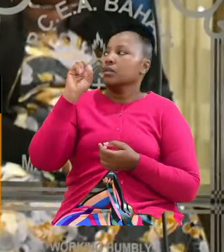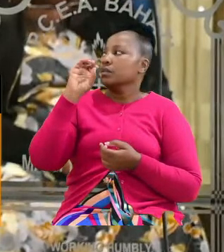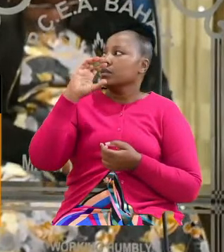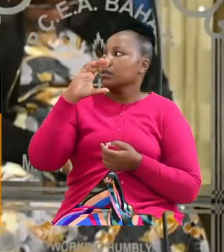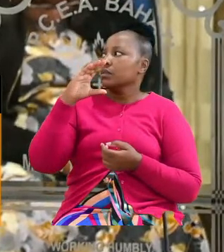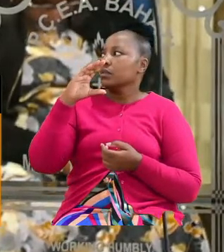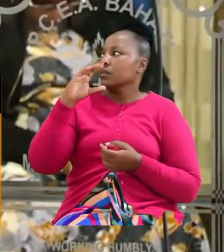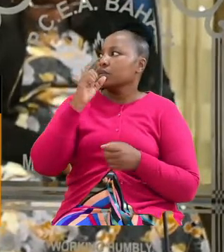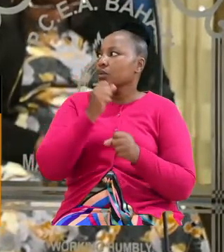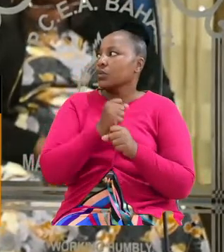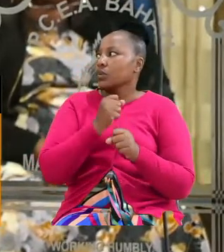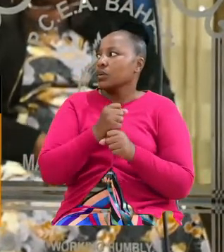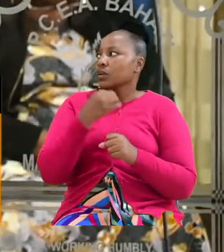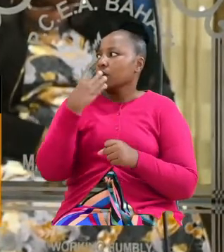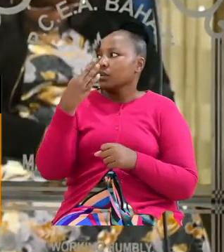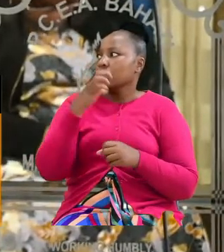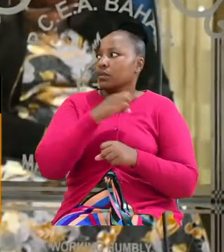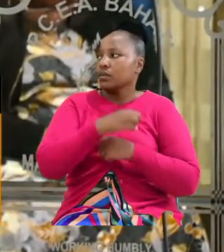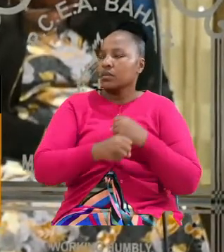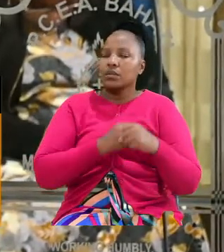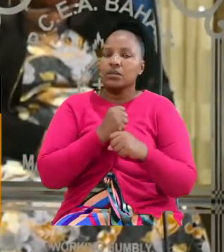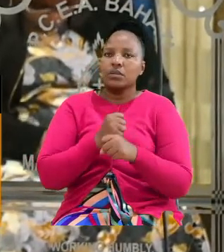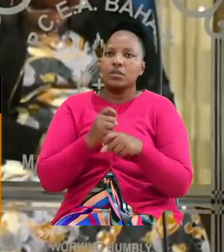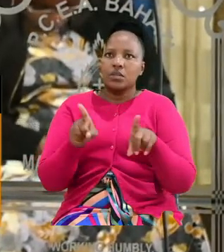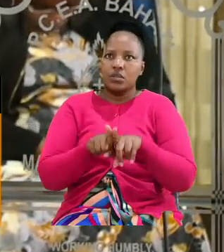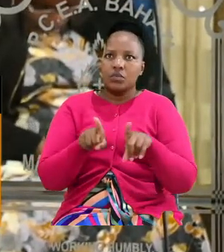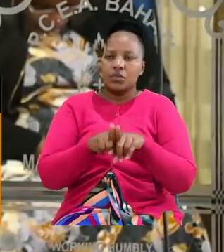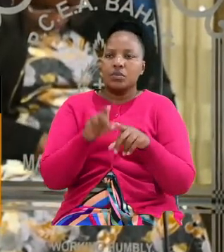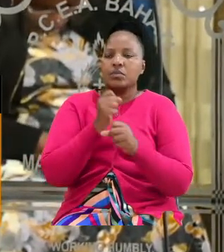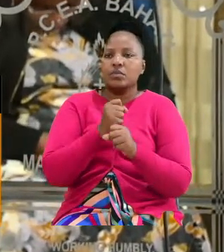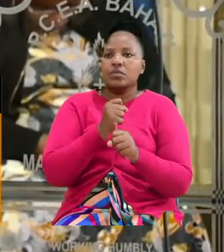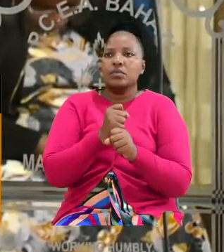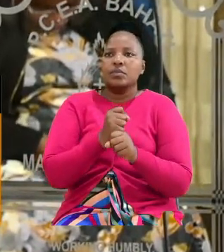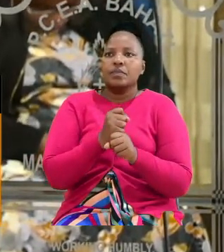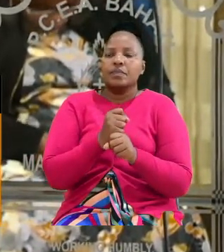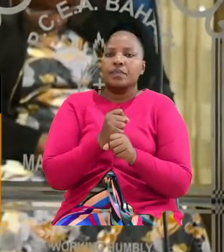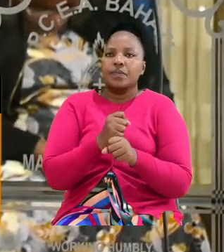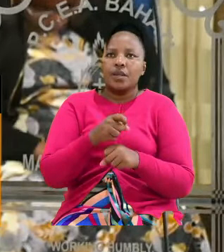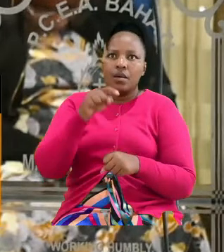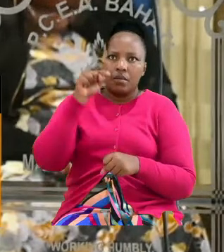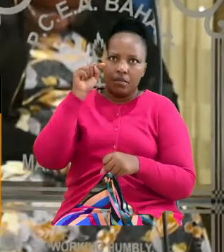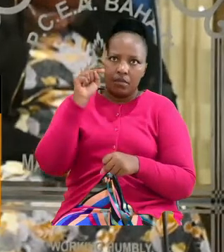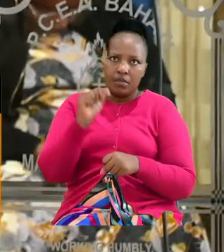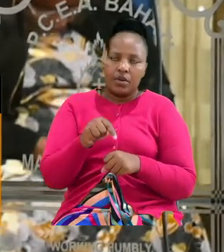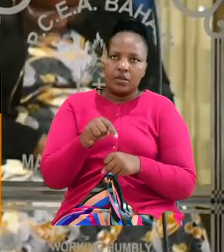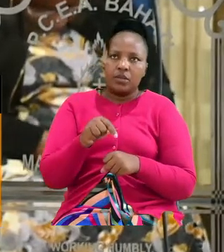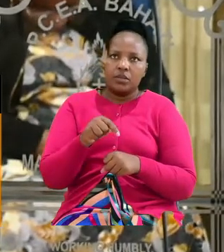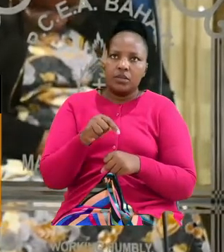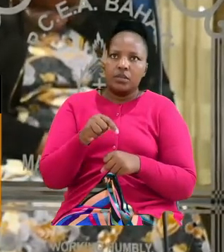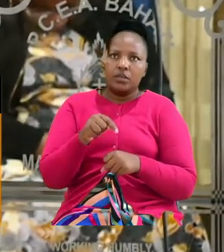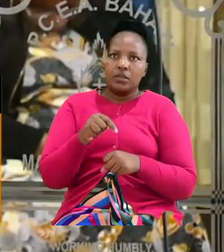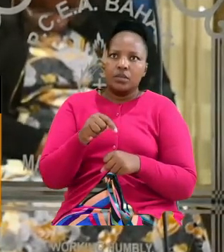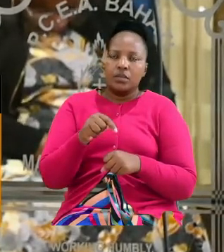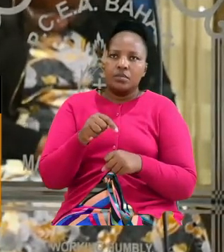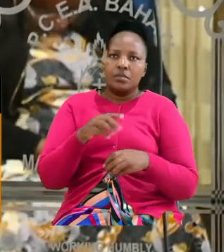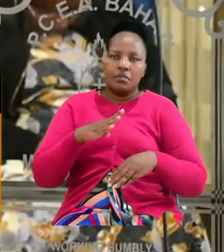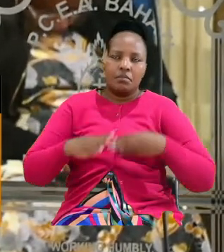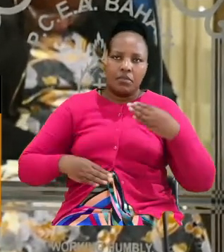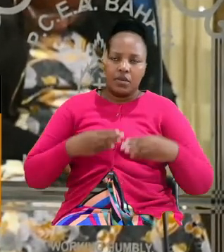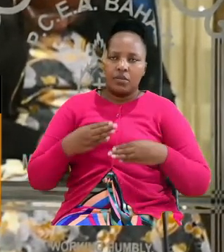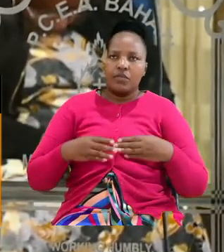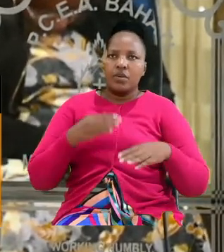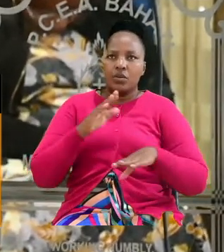have worked for 3 years and above in a similar position, must be an individual of unquestionable